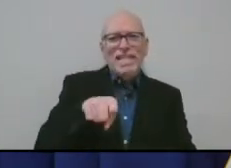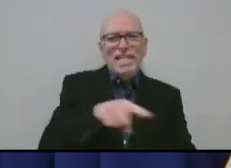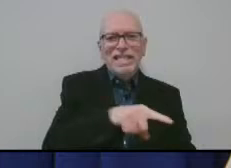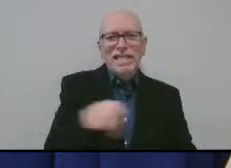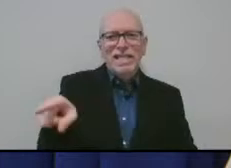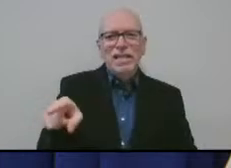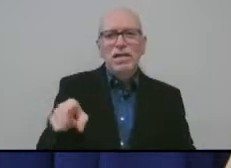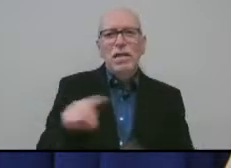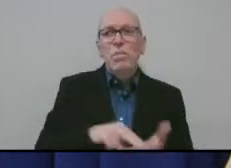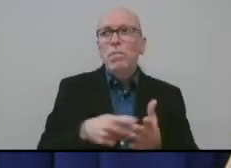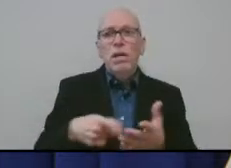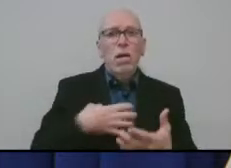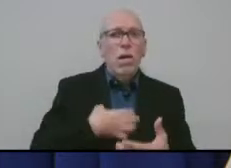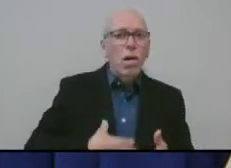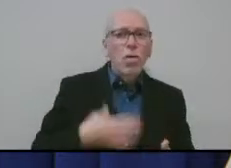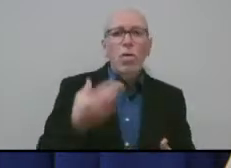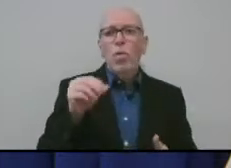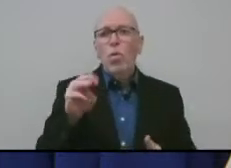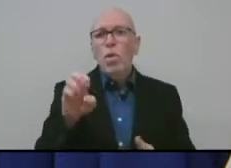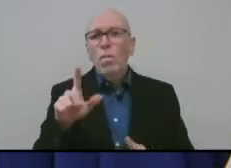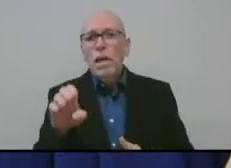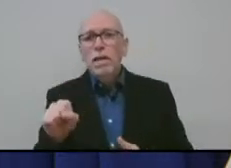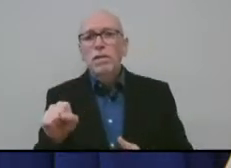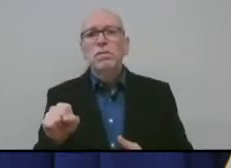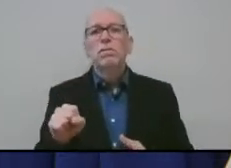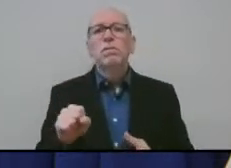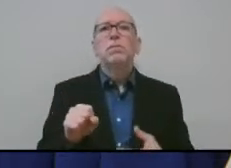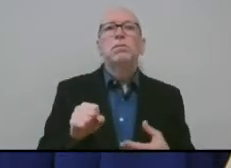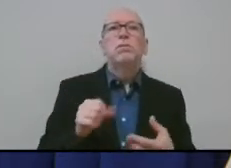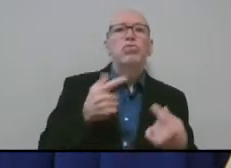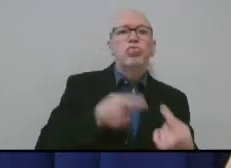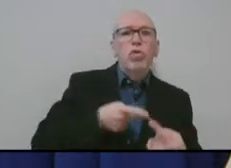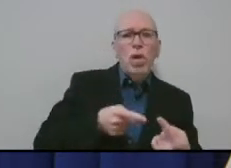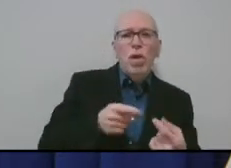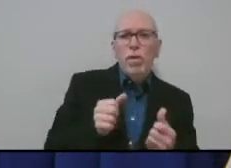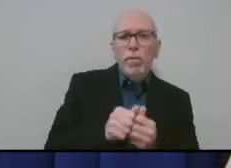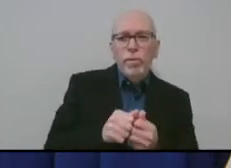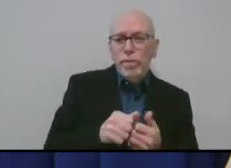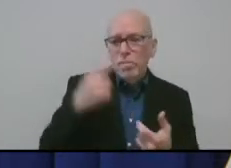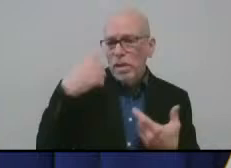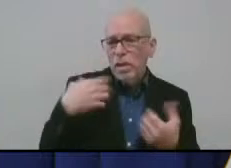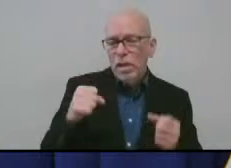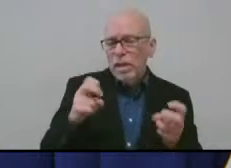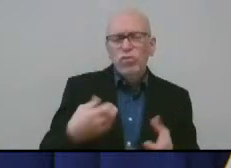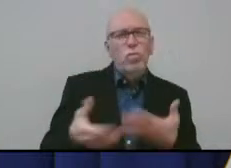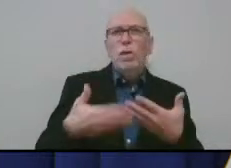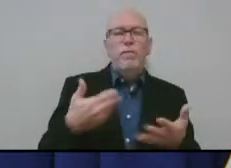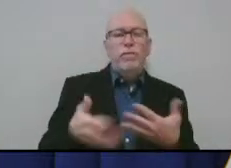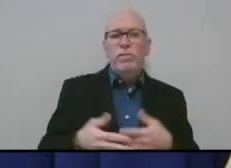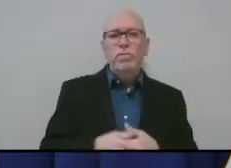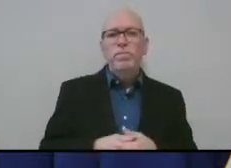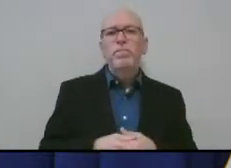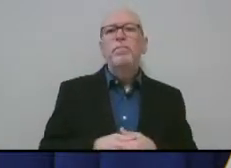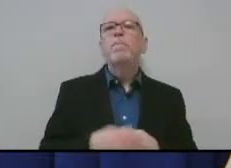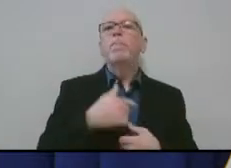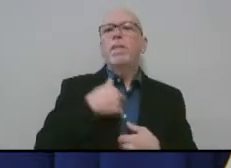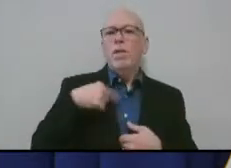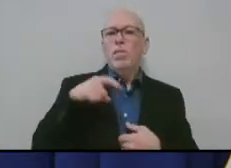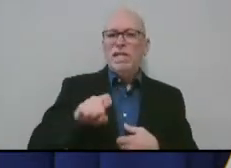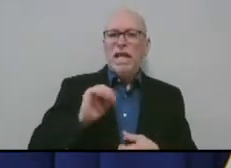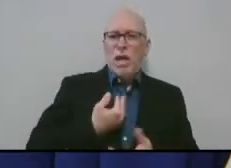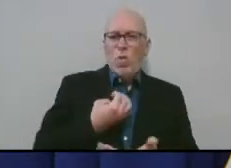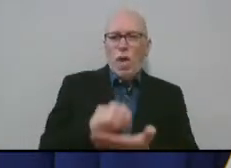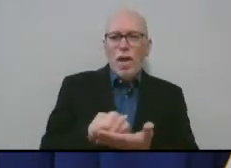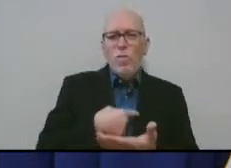they're hungry or homeless or struggling with some mental health issues. We need our economy. We need our